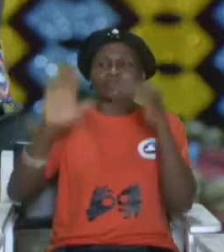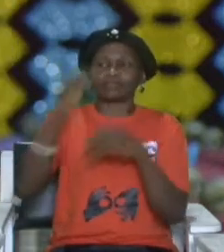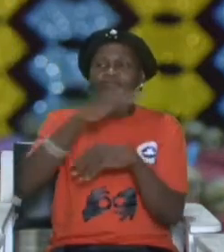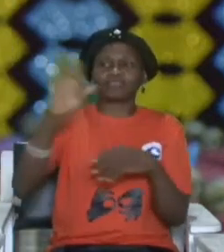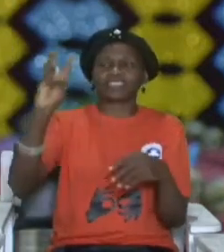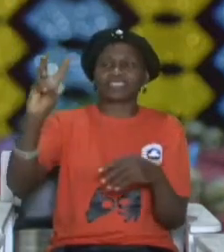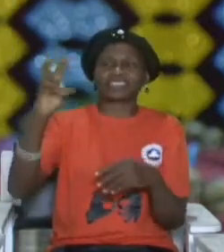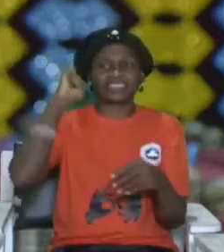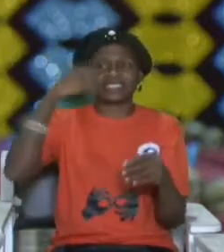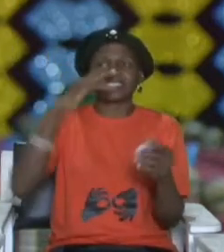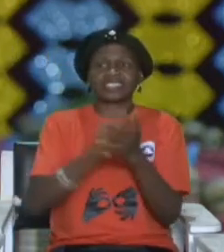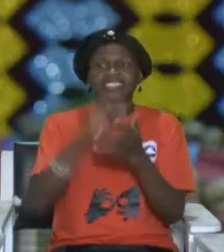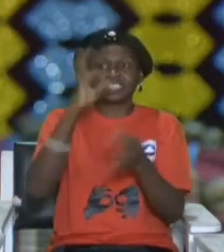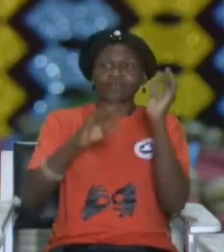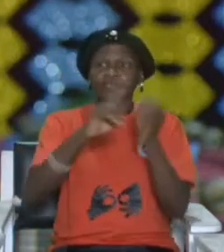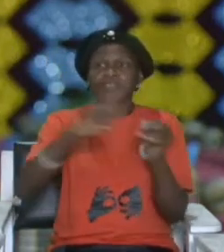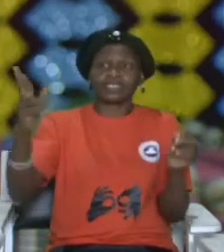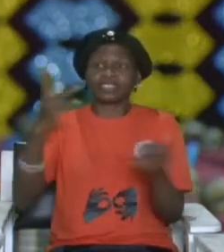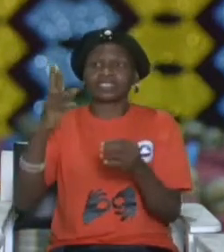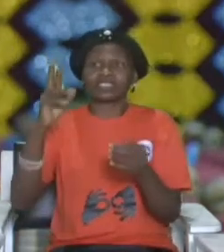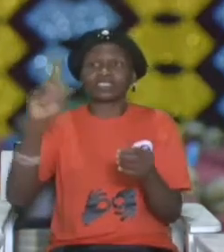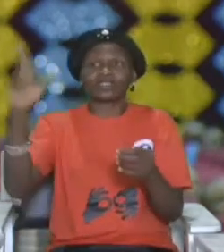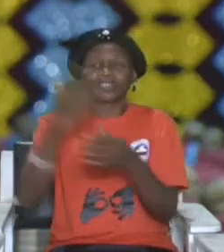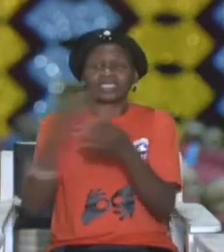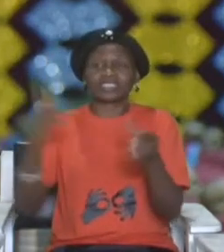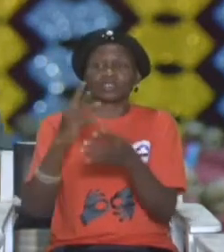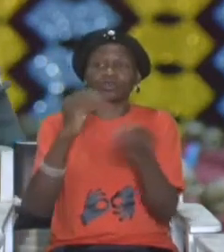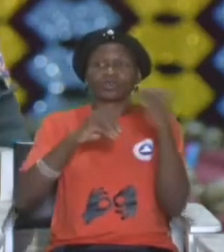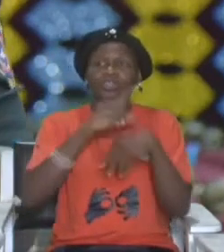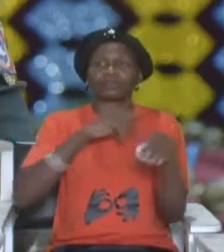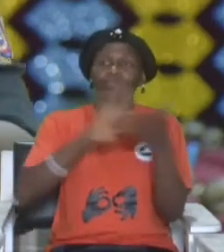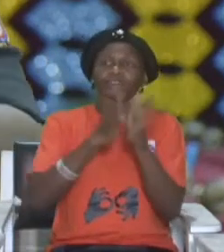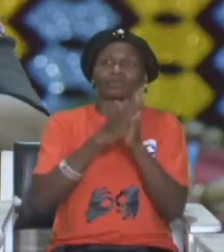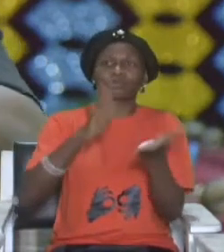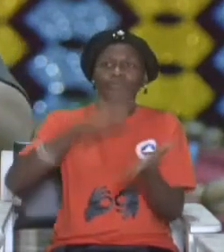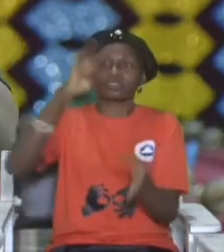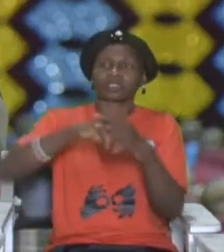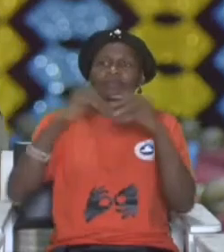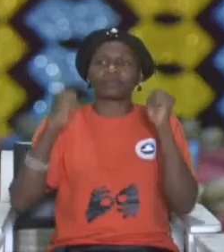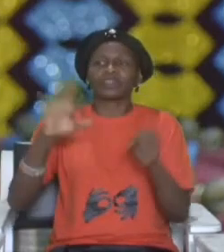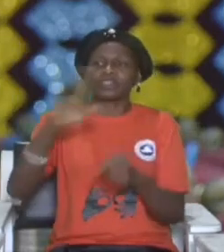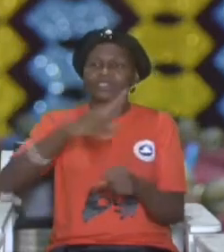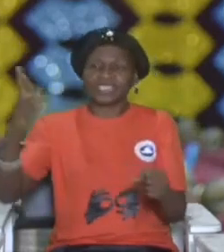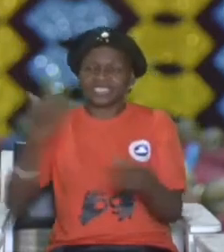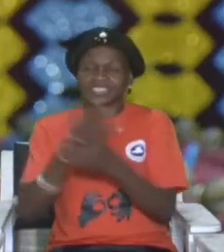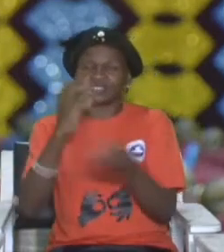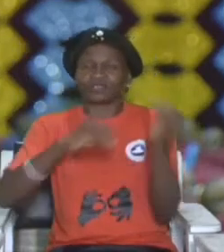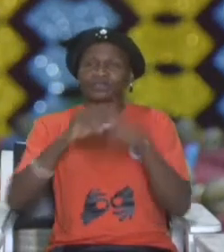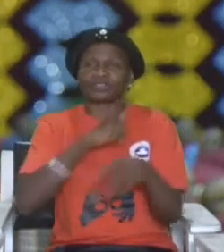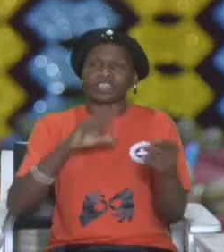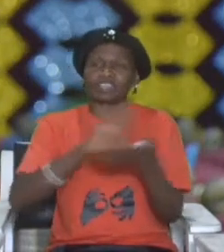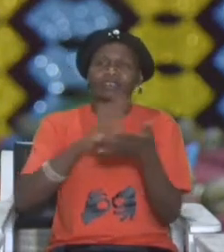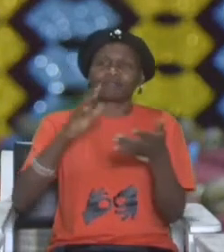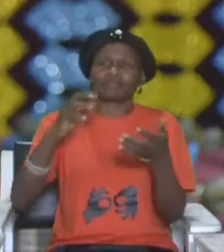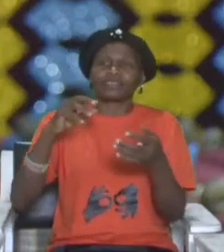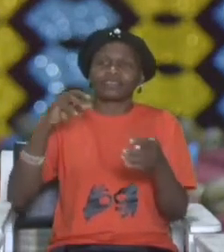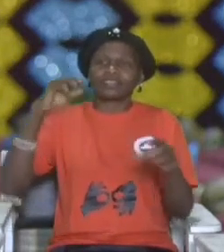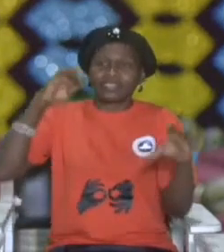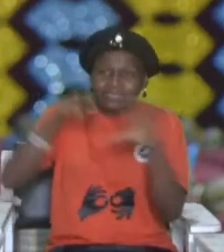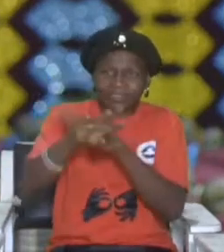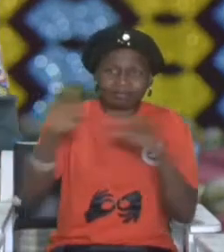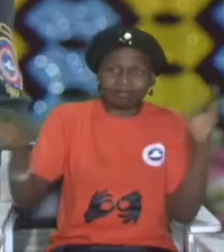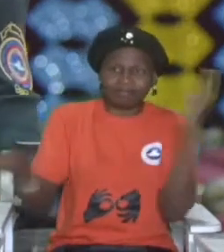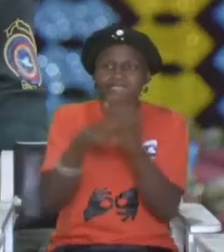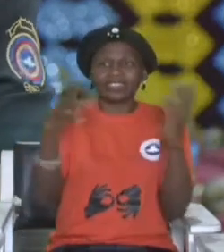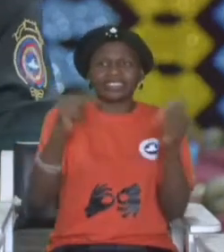Exodus chapter 15 verse 6, he says, "Your right hand, O Lord, has become glorious in power. Your right hand, O Lord, has dashed the enemies